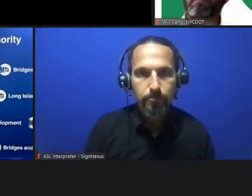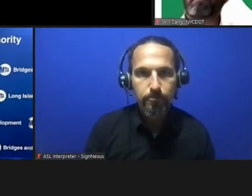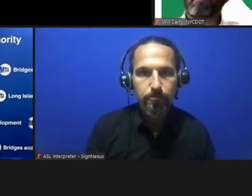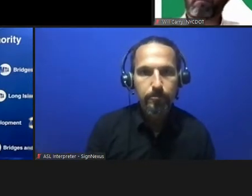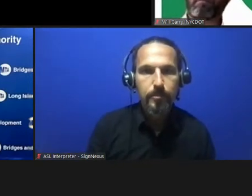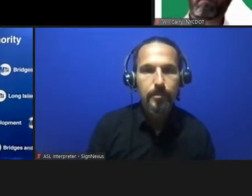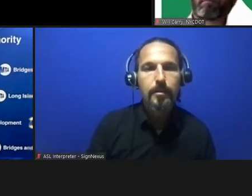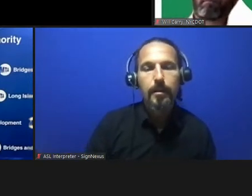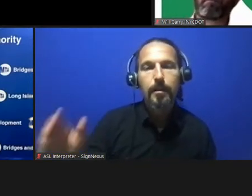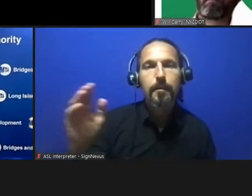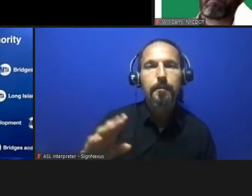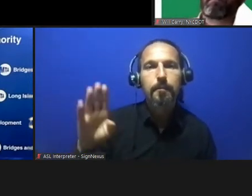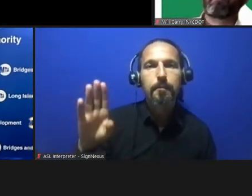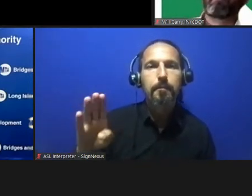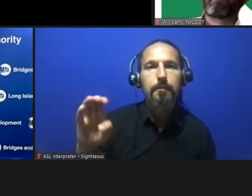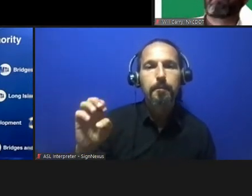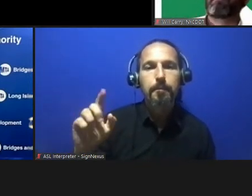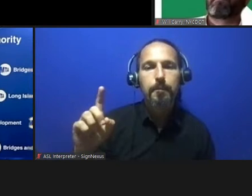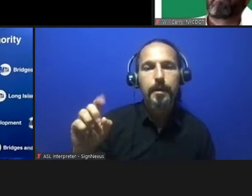bessie ring